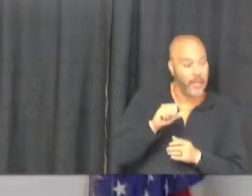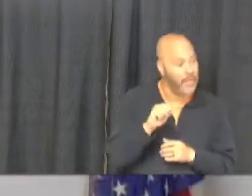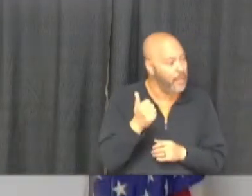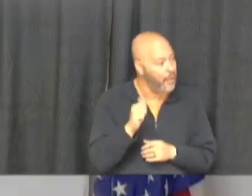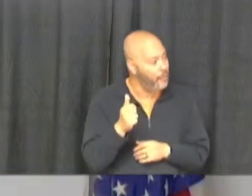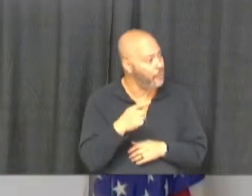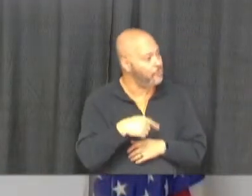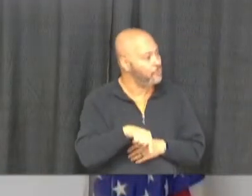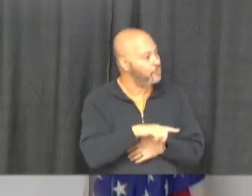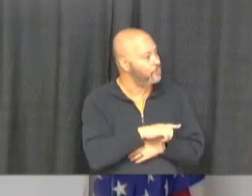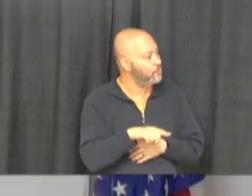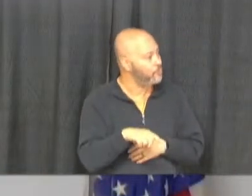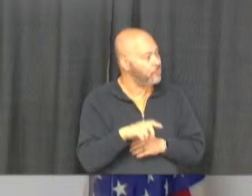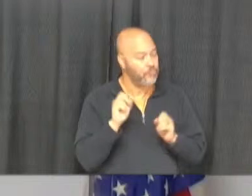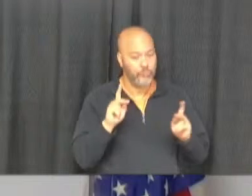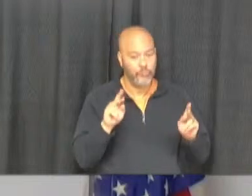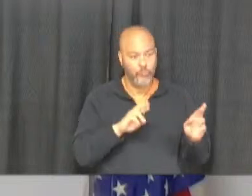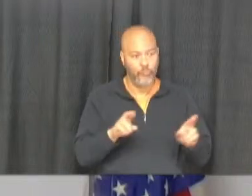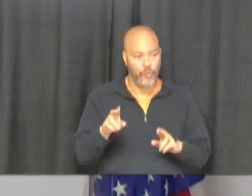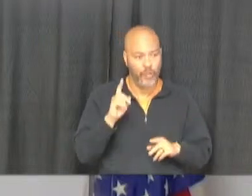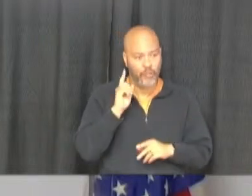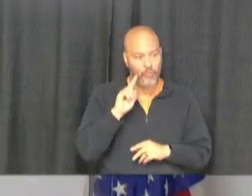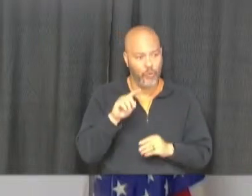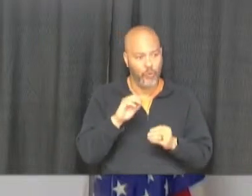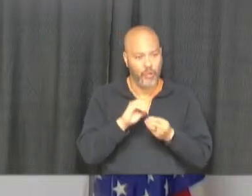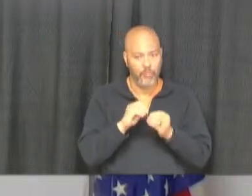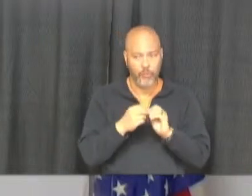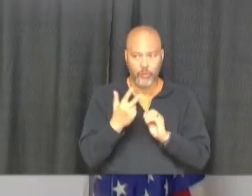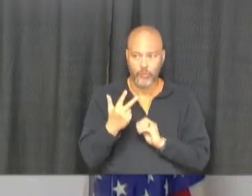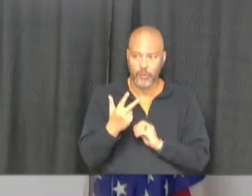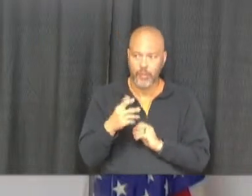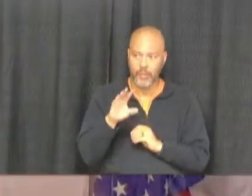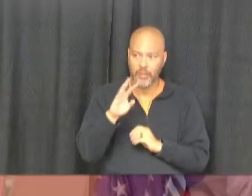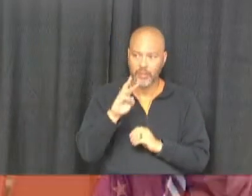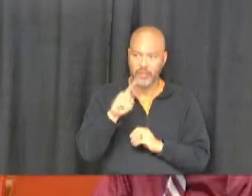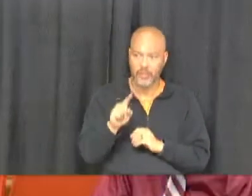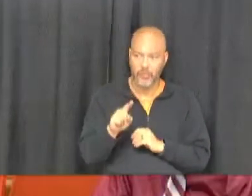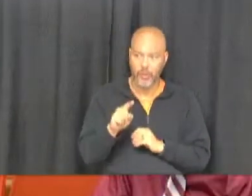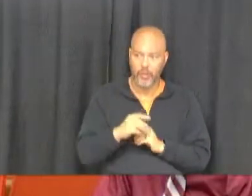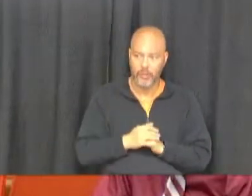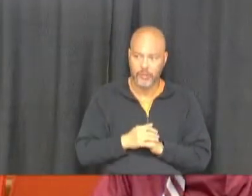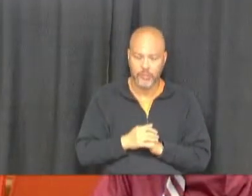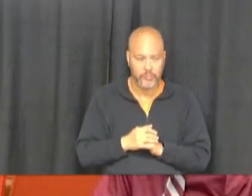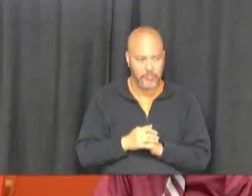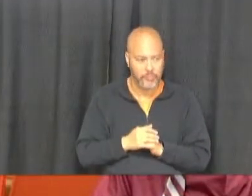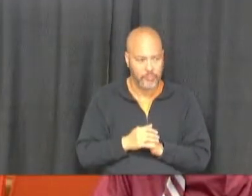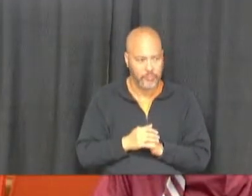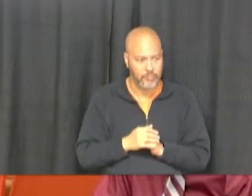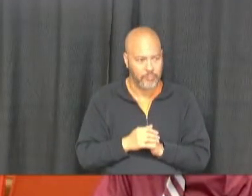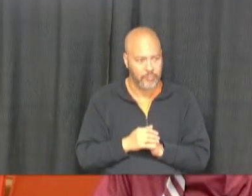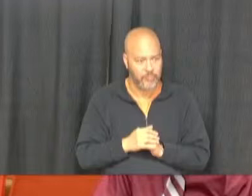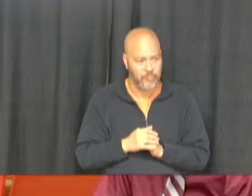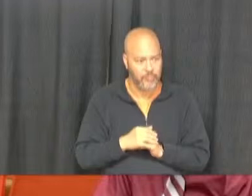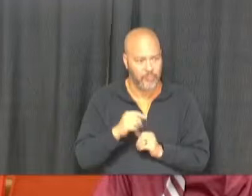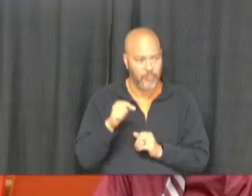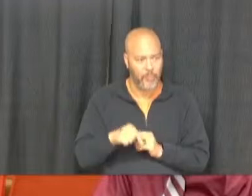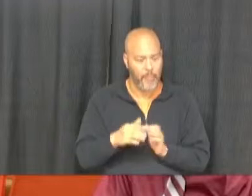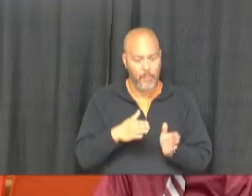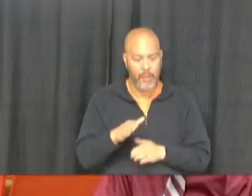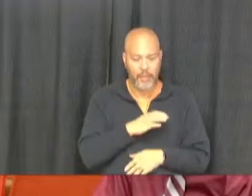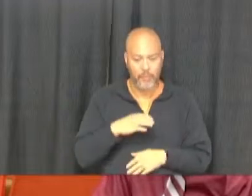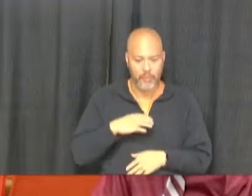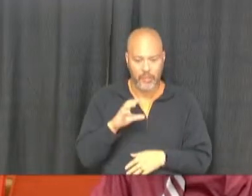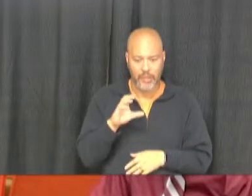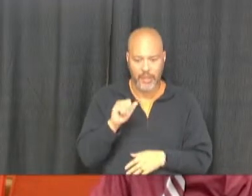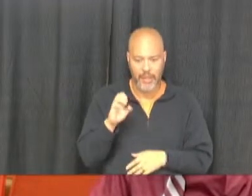else? Okay, we're now ready for item 3, ordinance 61. Mr. Tyndall, please, sir. This is Planning Commission